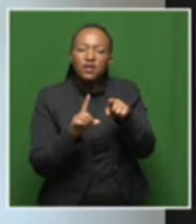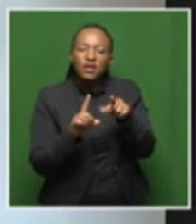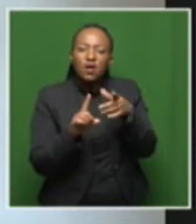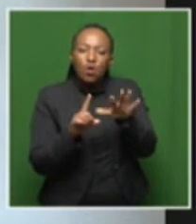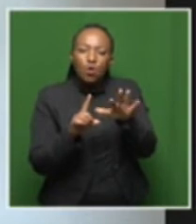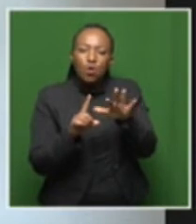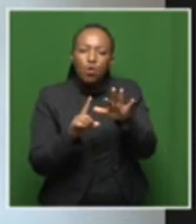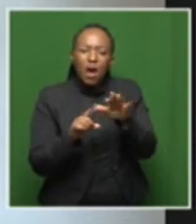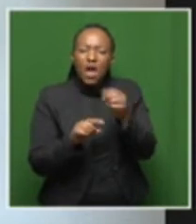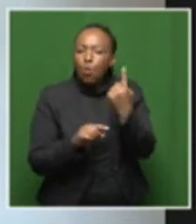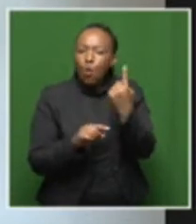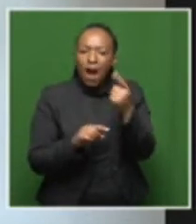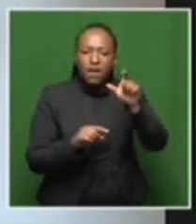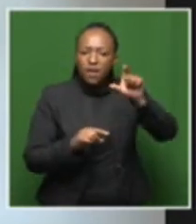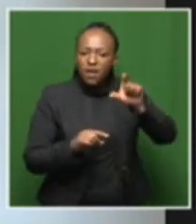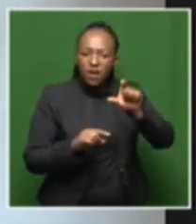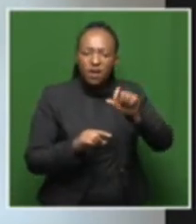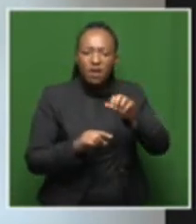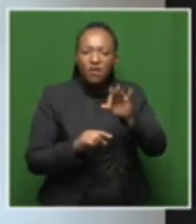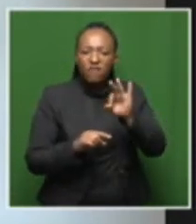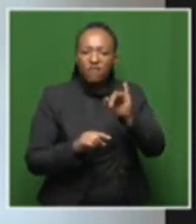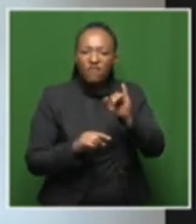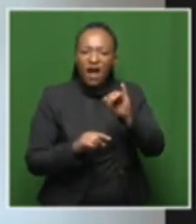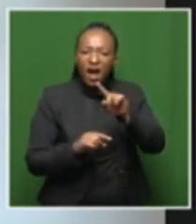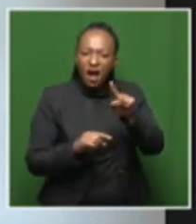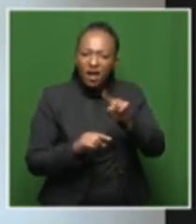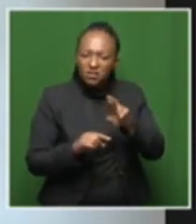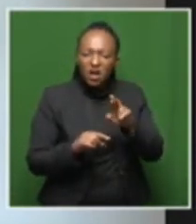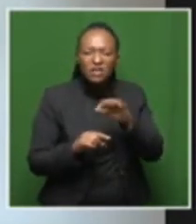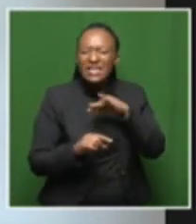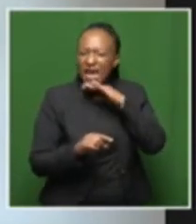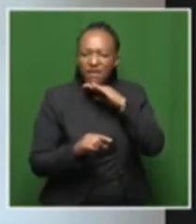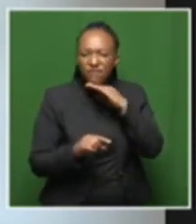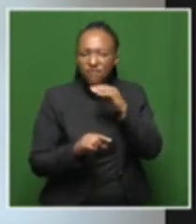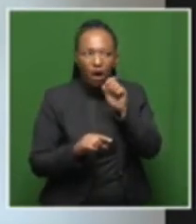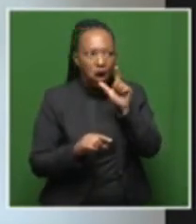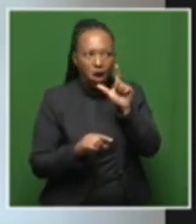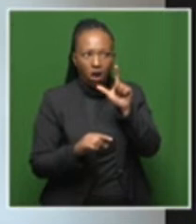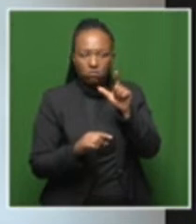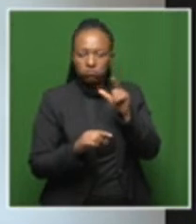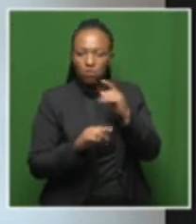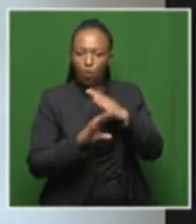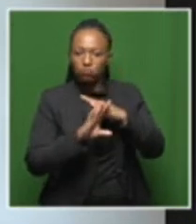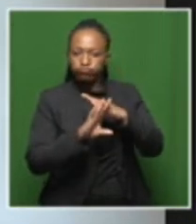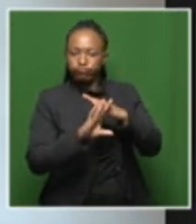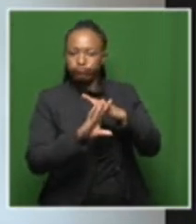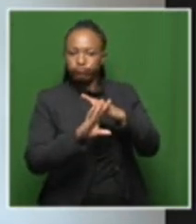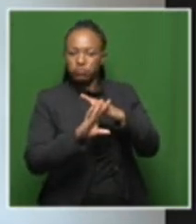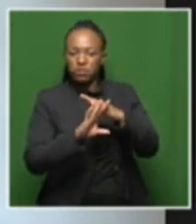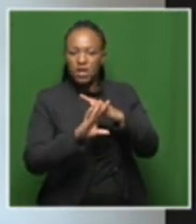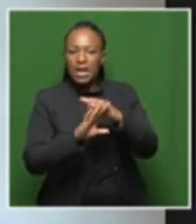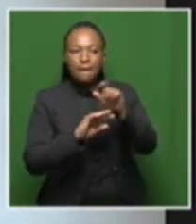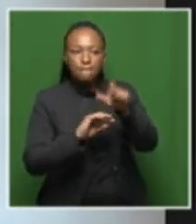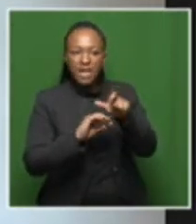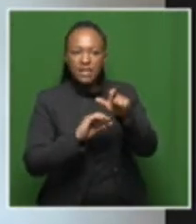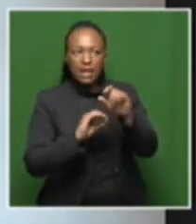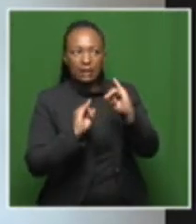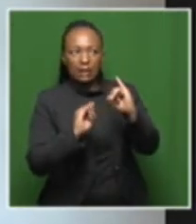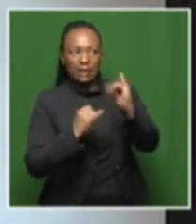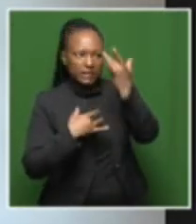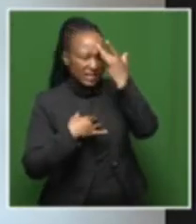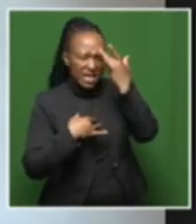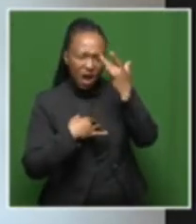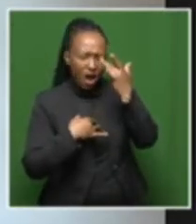gives remarkable immunity to keep people out of hospitals. So we will be advised in due